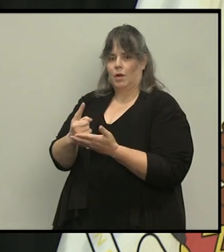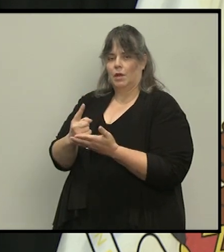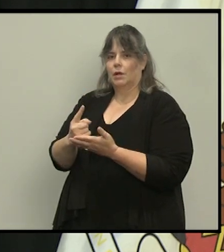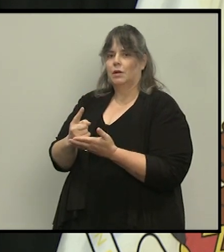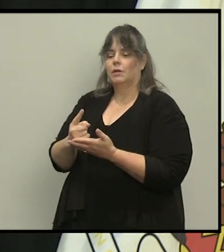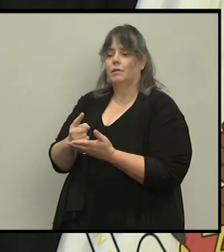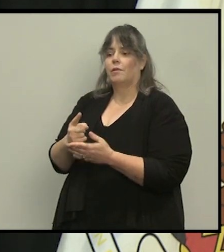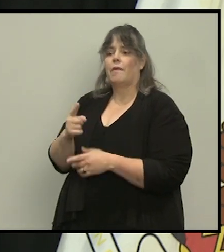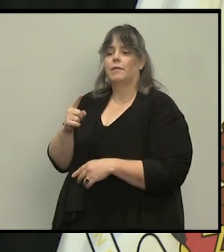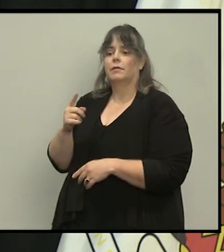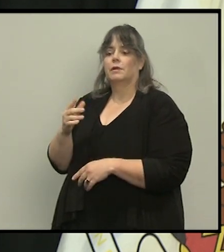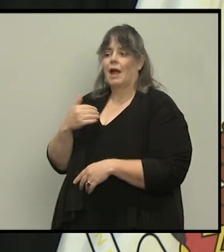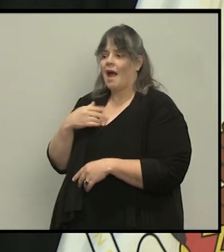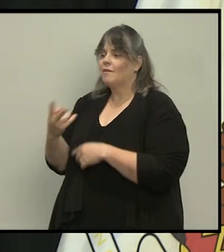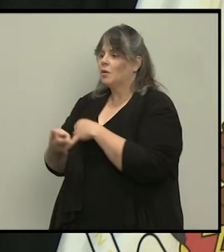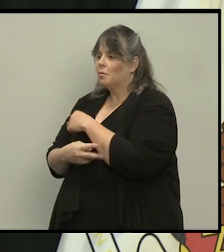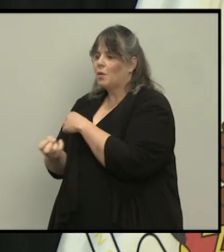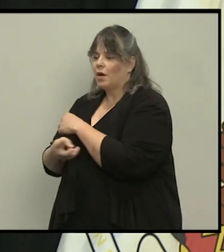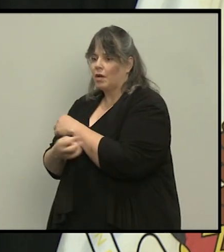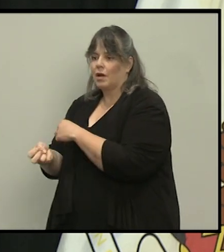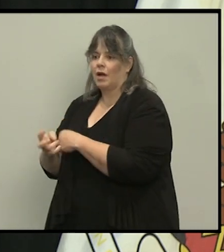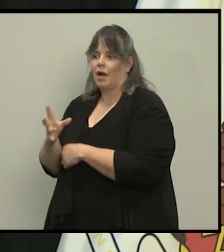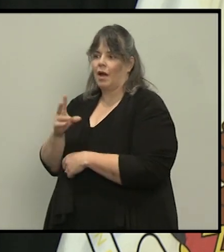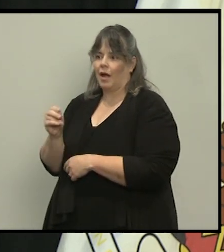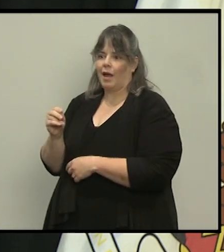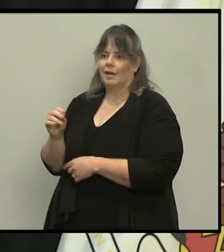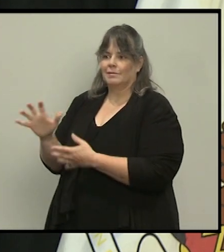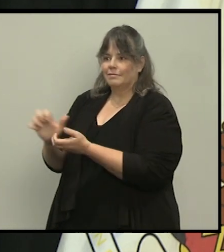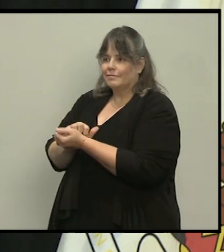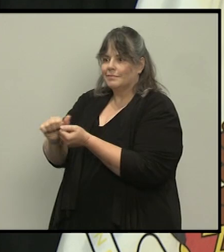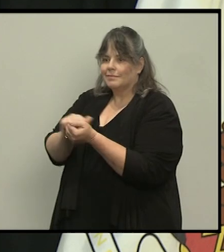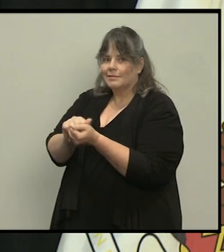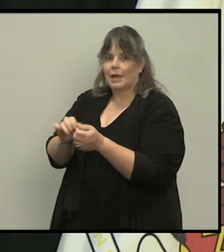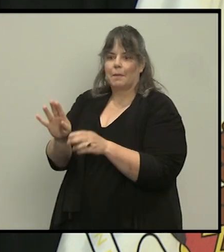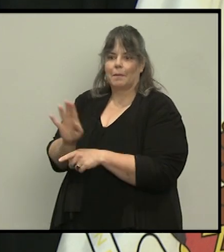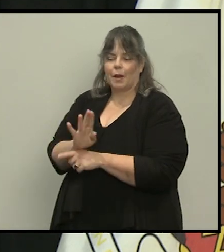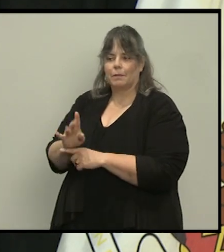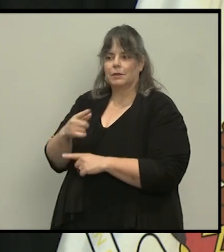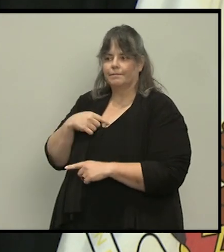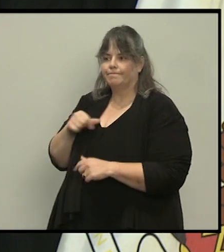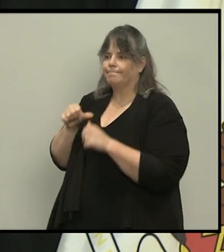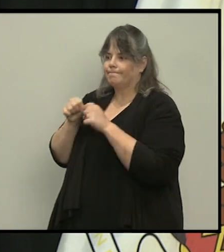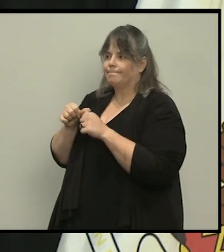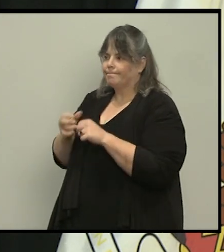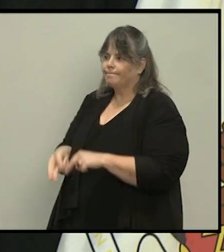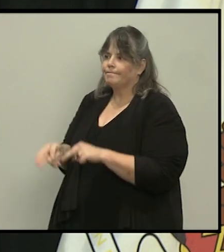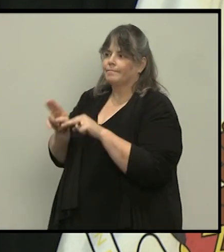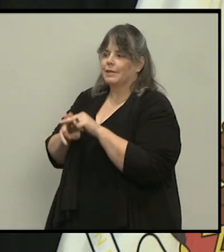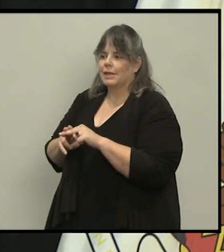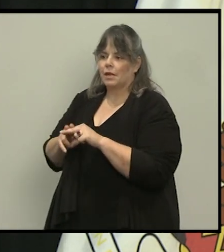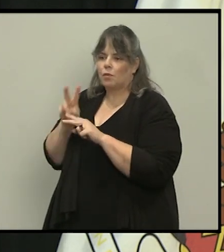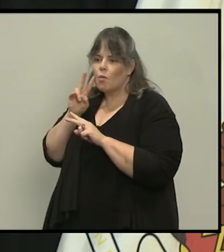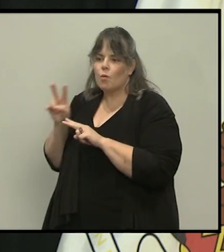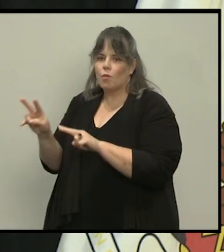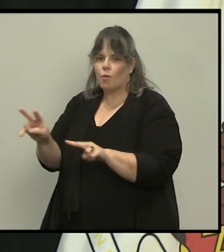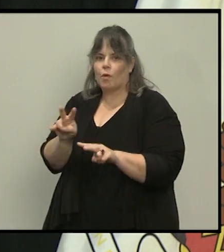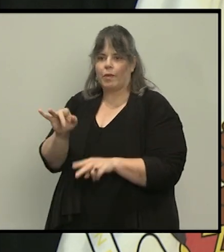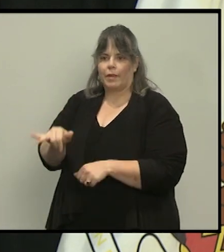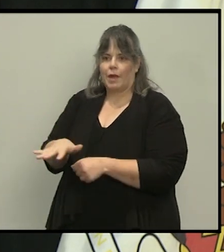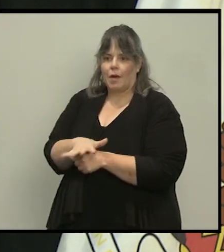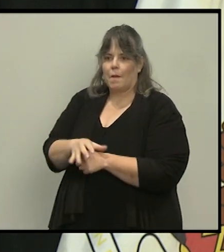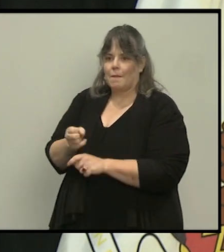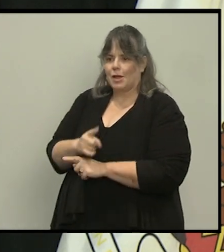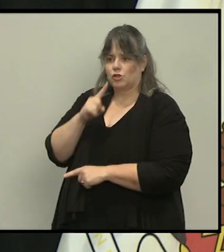Again, we've had burglaries and vandalisms of businesses, and we continue to step up our patrols in that area to make sure that our businesses